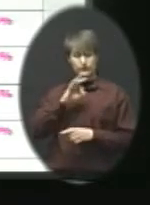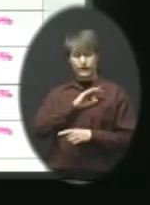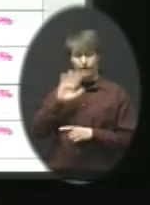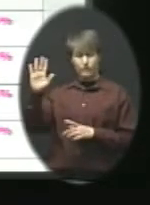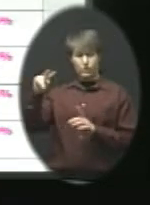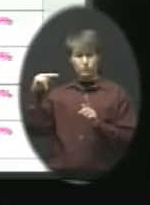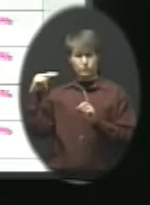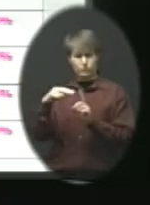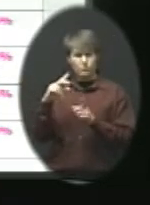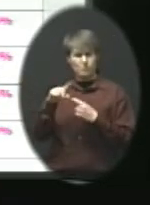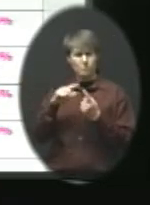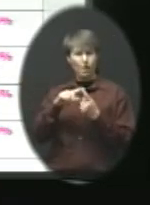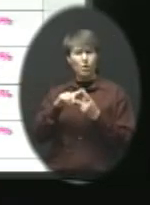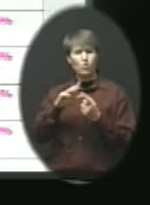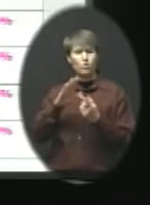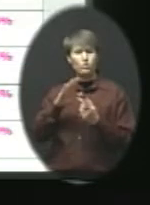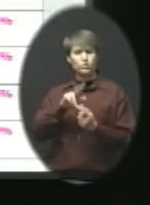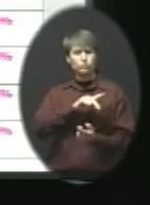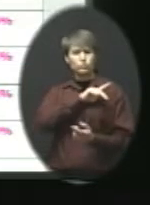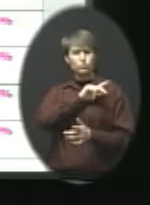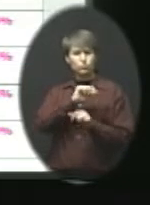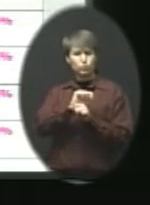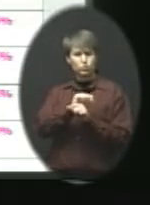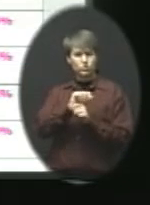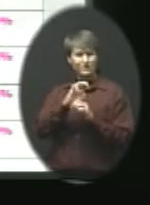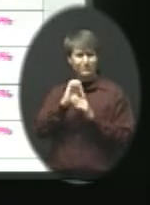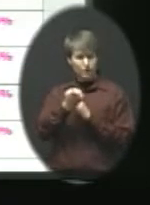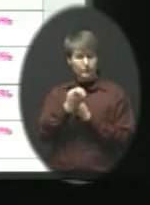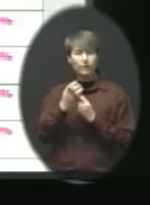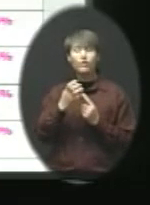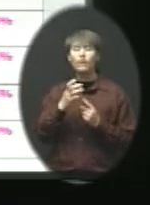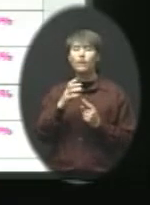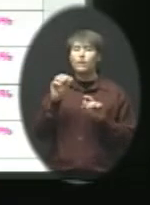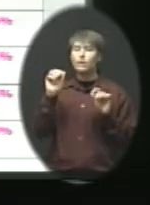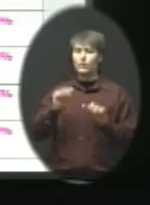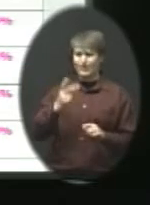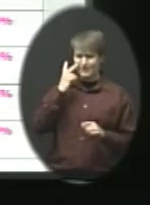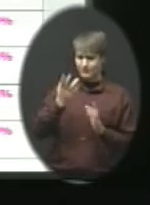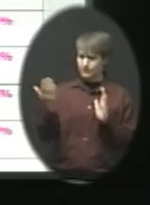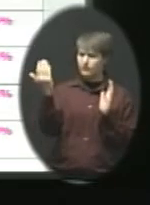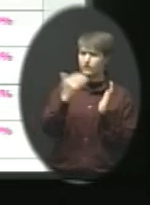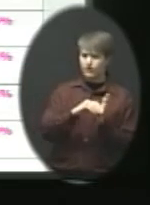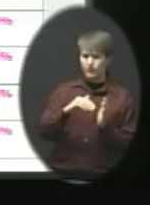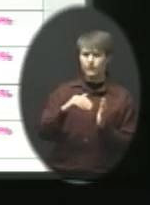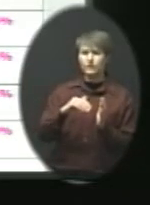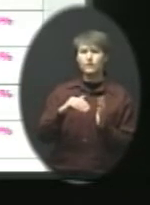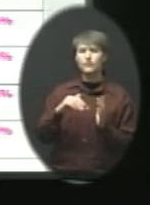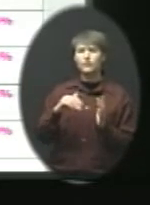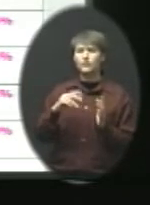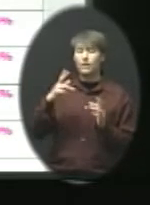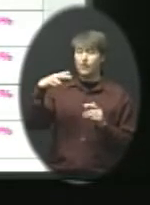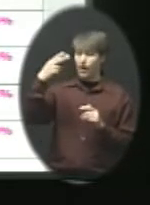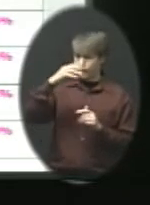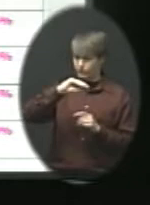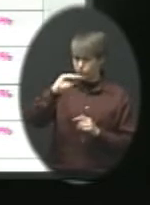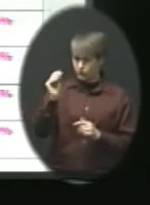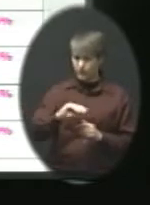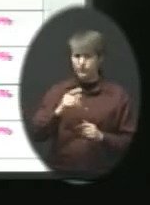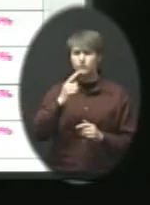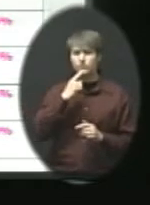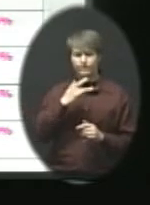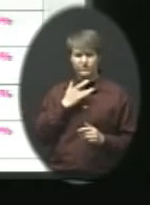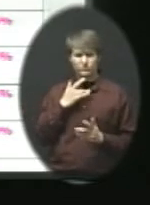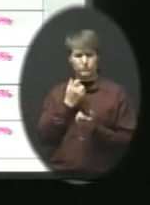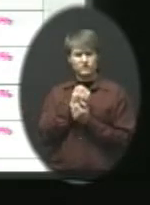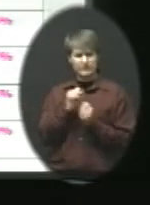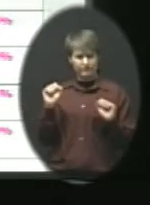the personal work environment, their specific work environment. And you can see, again, the very top ones, a very high percentage. The safe and secure,